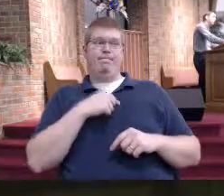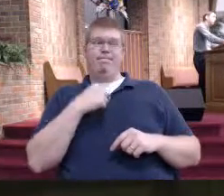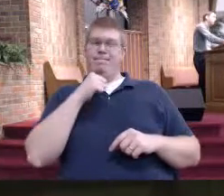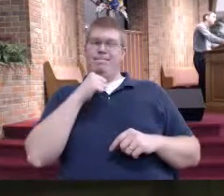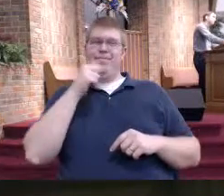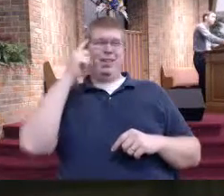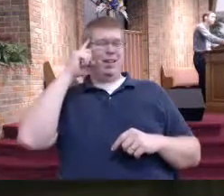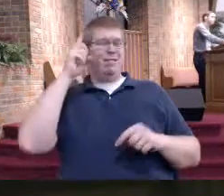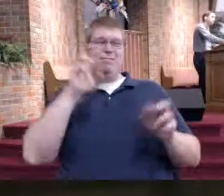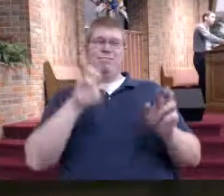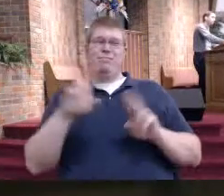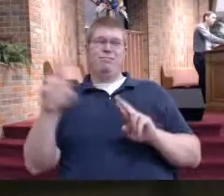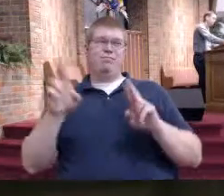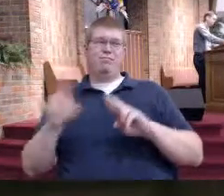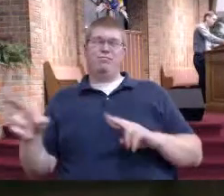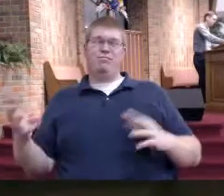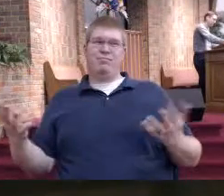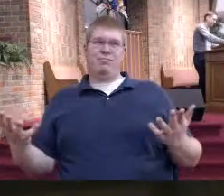were not prepared.